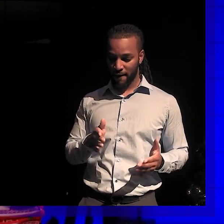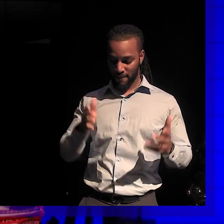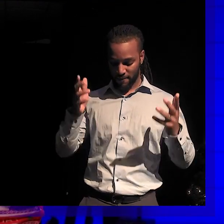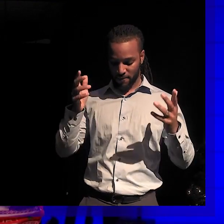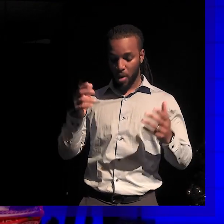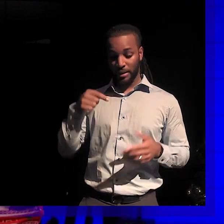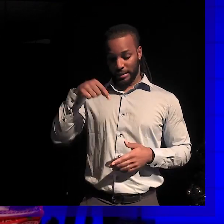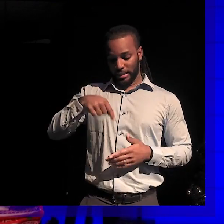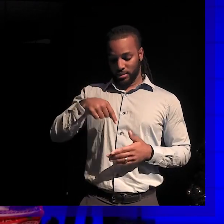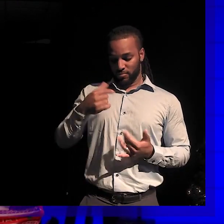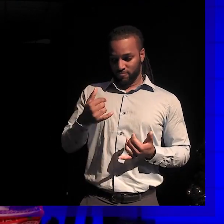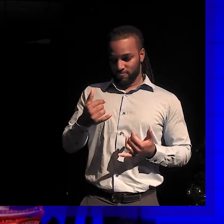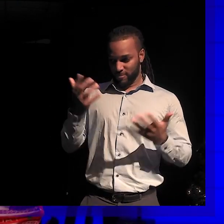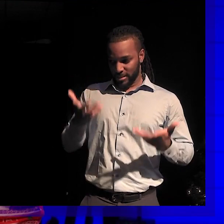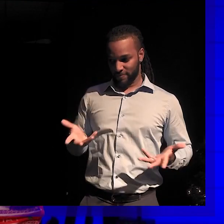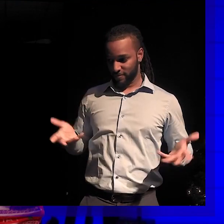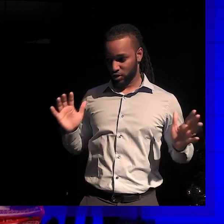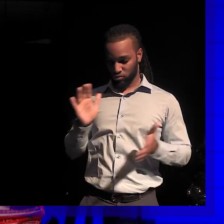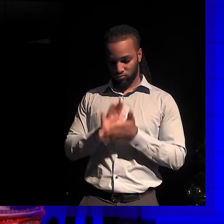finished.